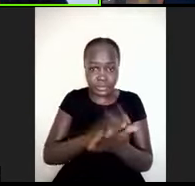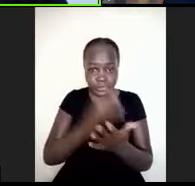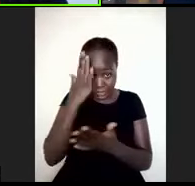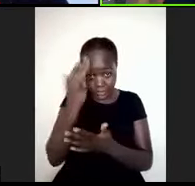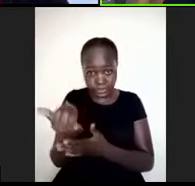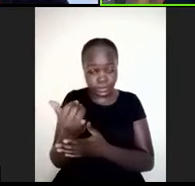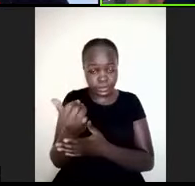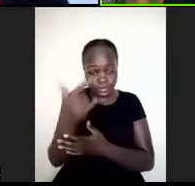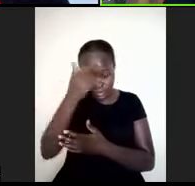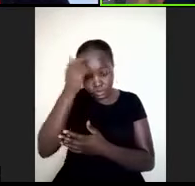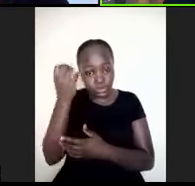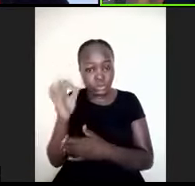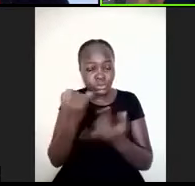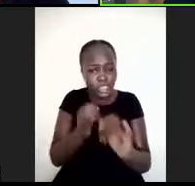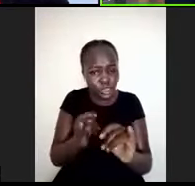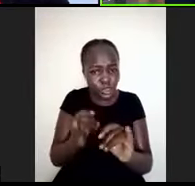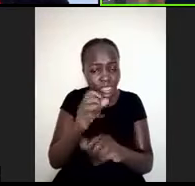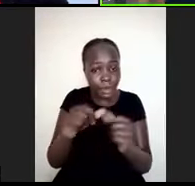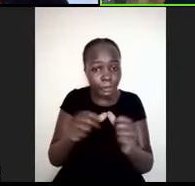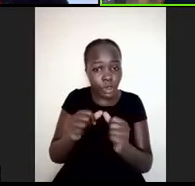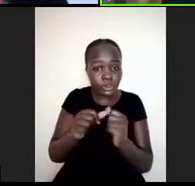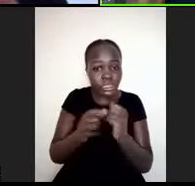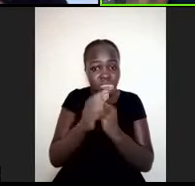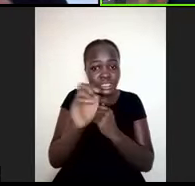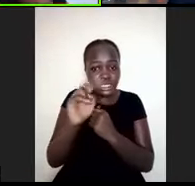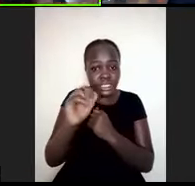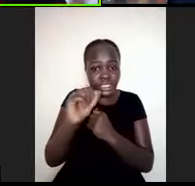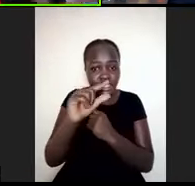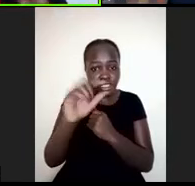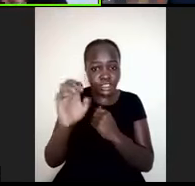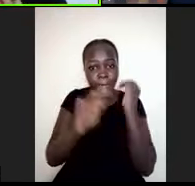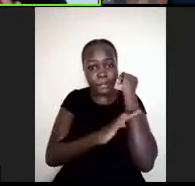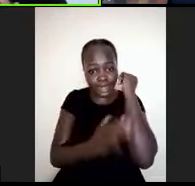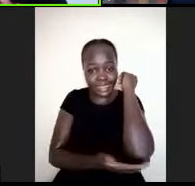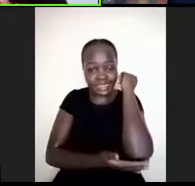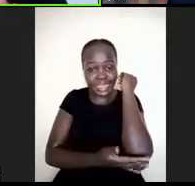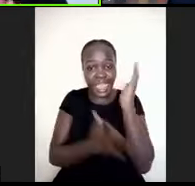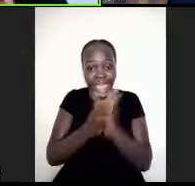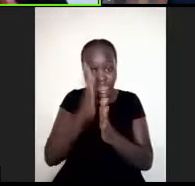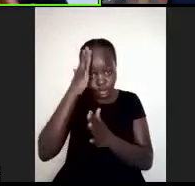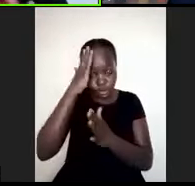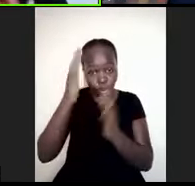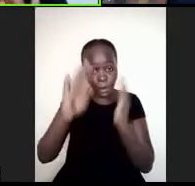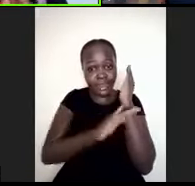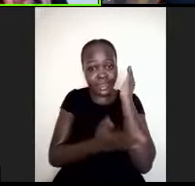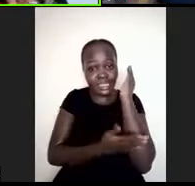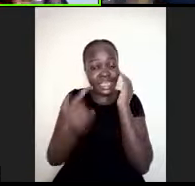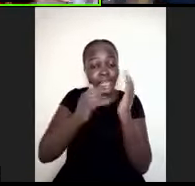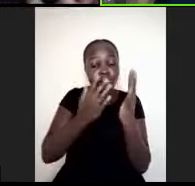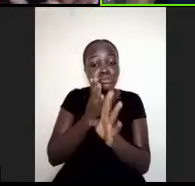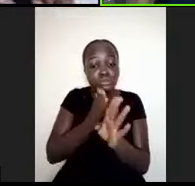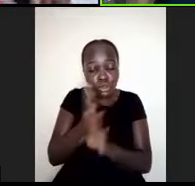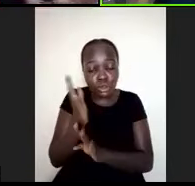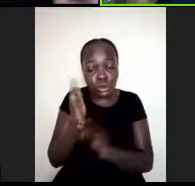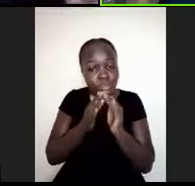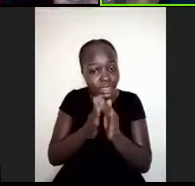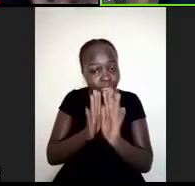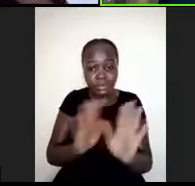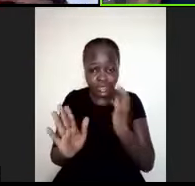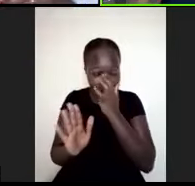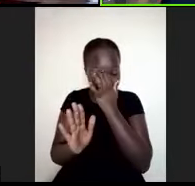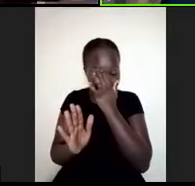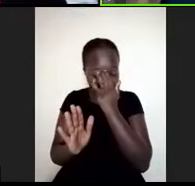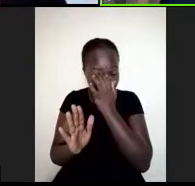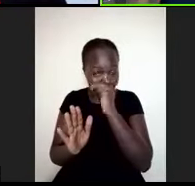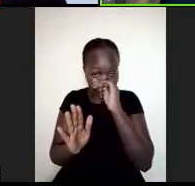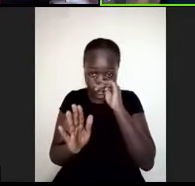about the teenage pregnancies, which had risen. And of course, pregnancy comes through sex. So there's all that going